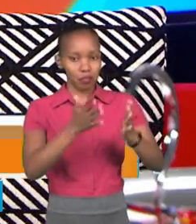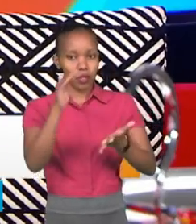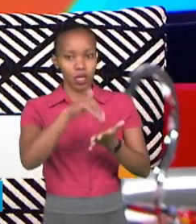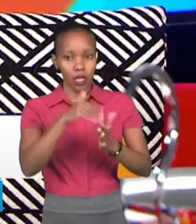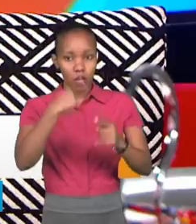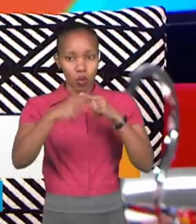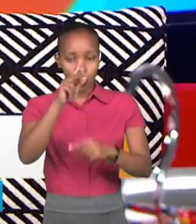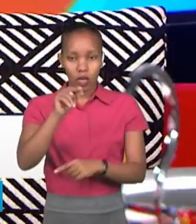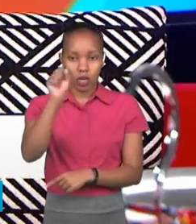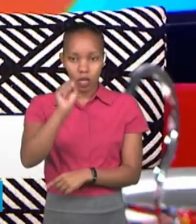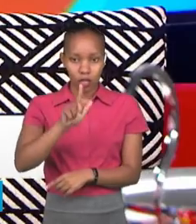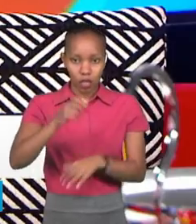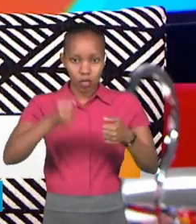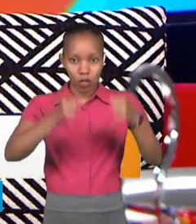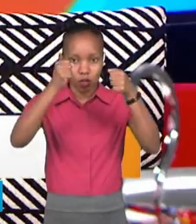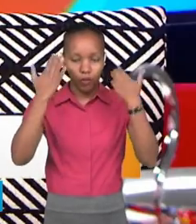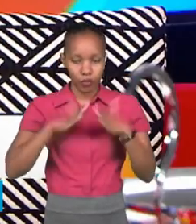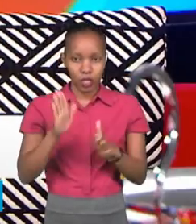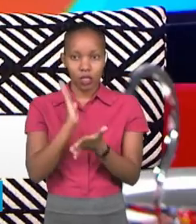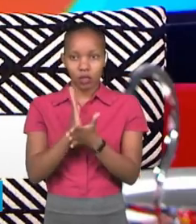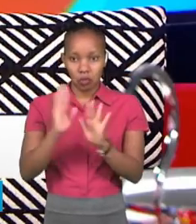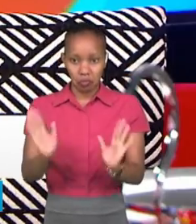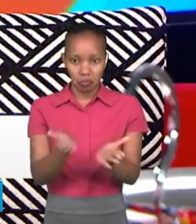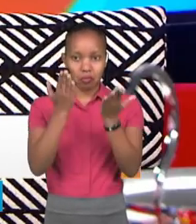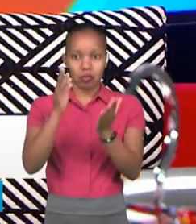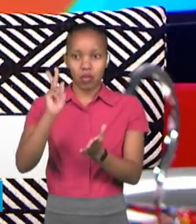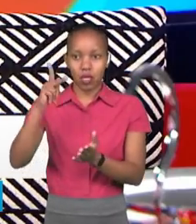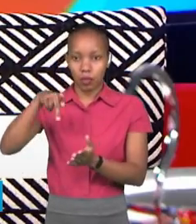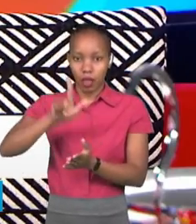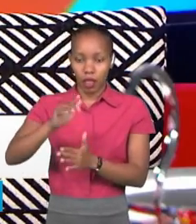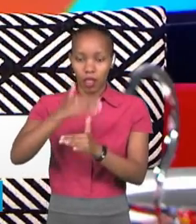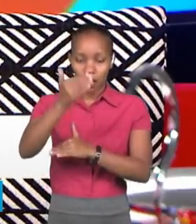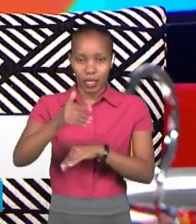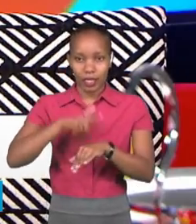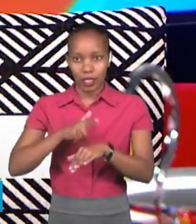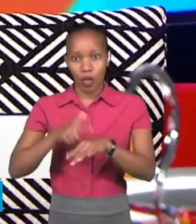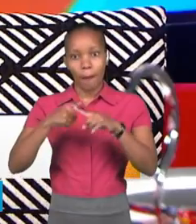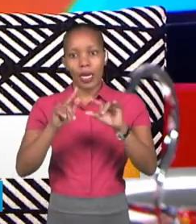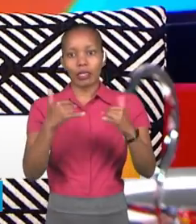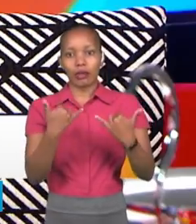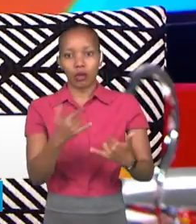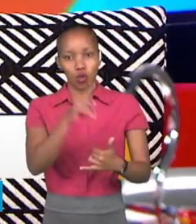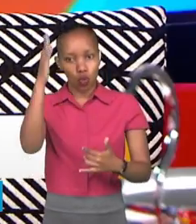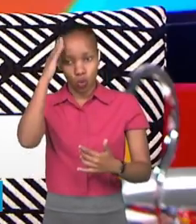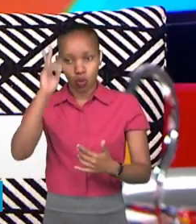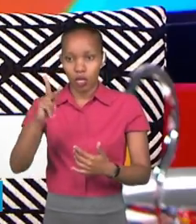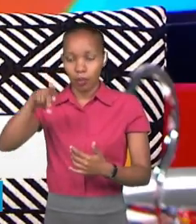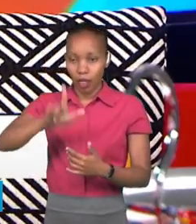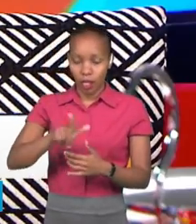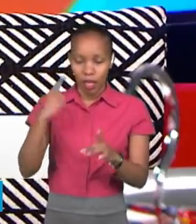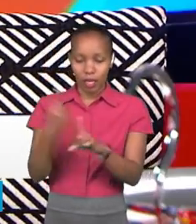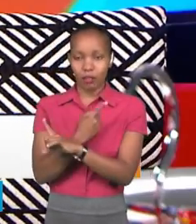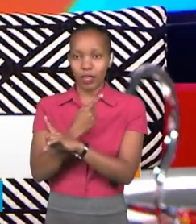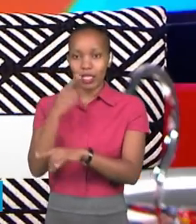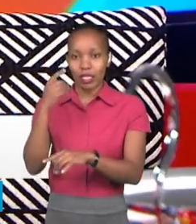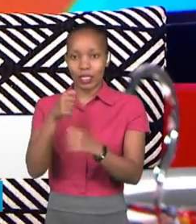won the NSL title and automatically promoted to the Kenya Premier League next season. But now, you know, Kenya Premier League is a different ball game.